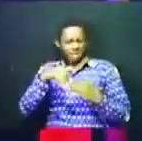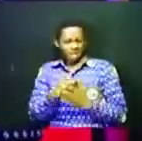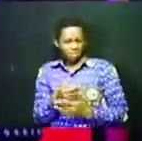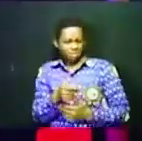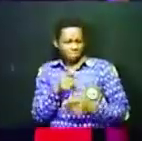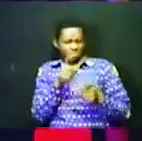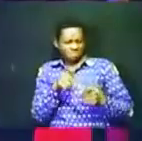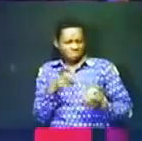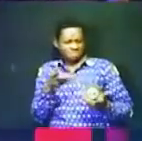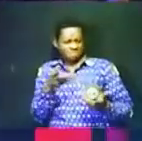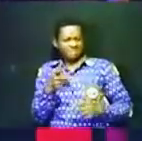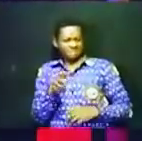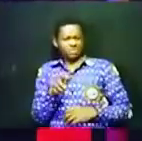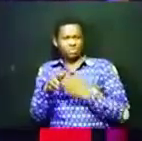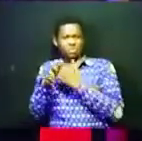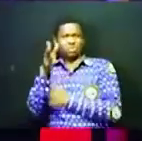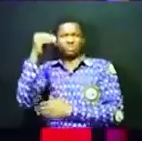all?